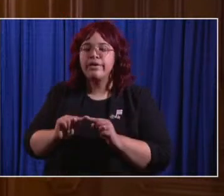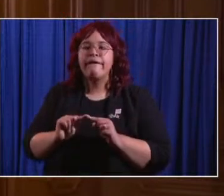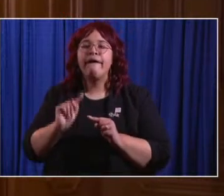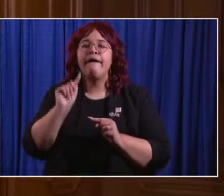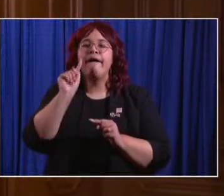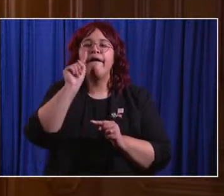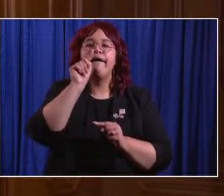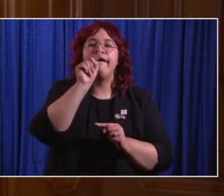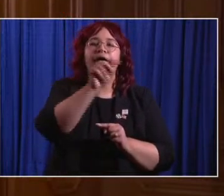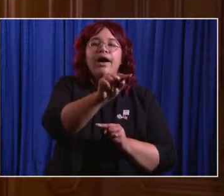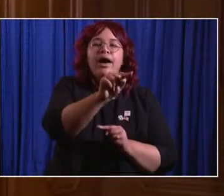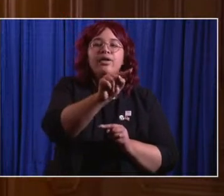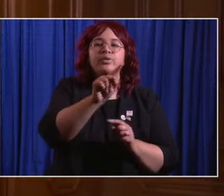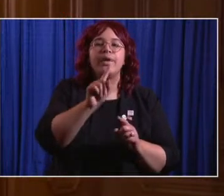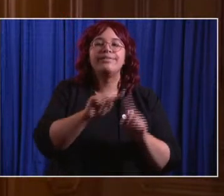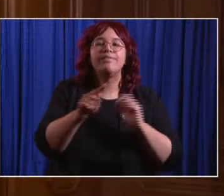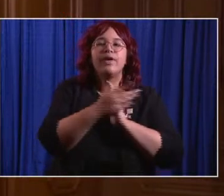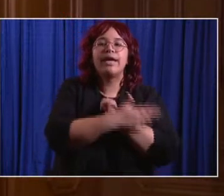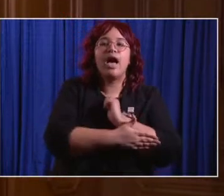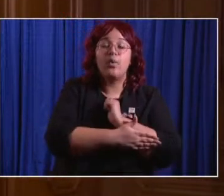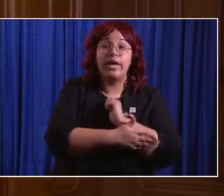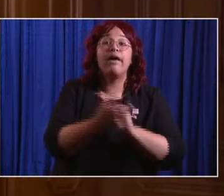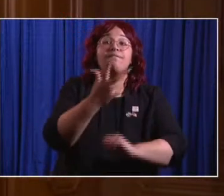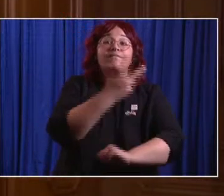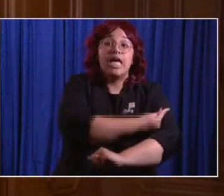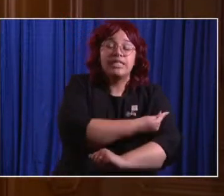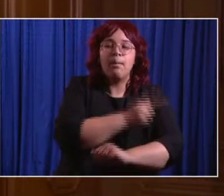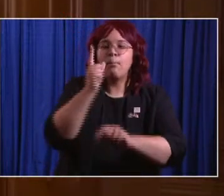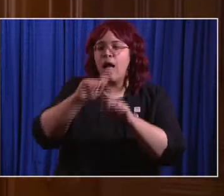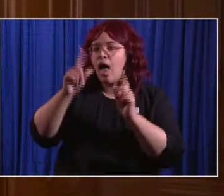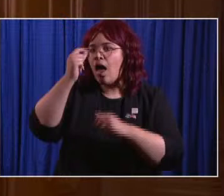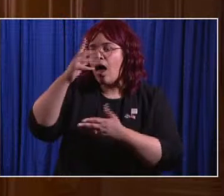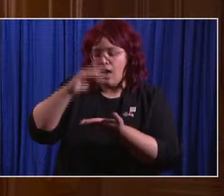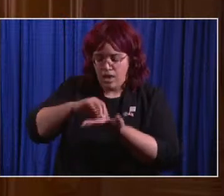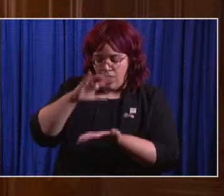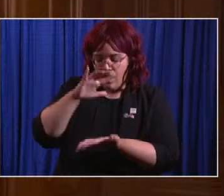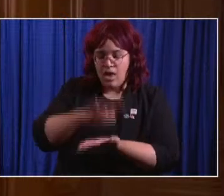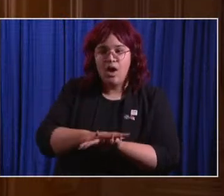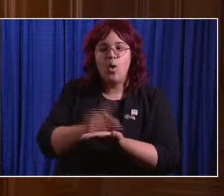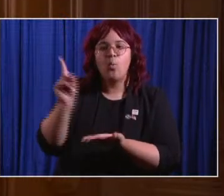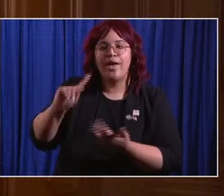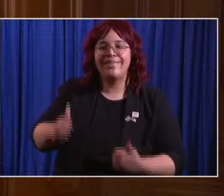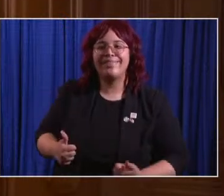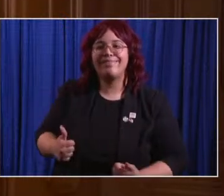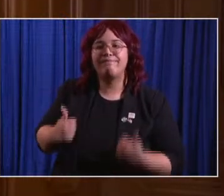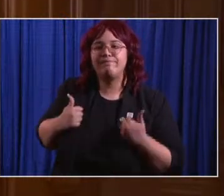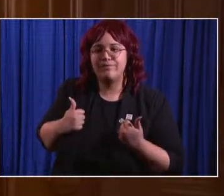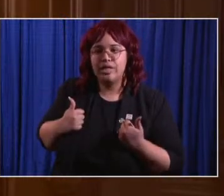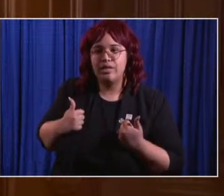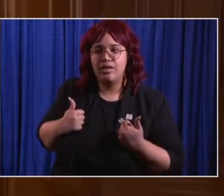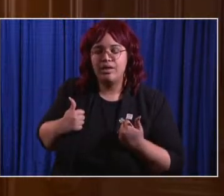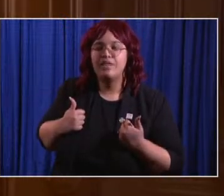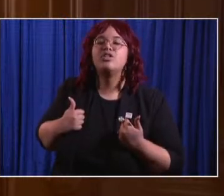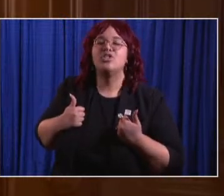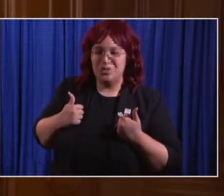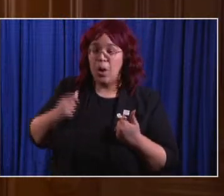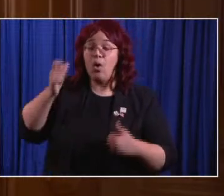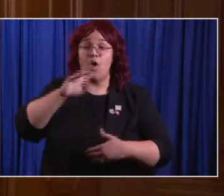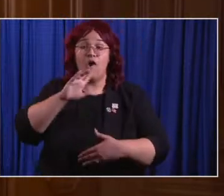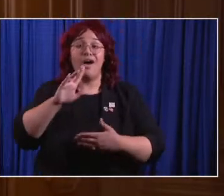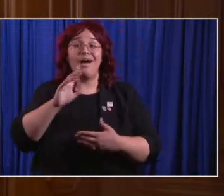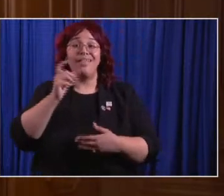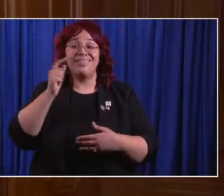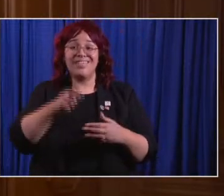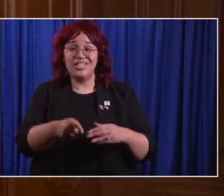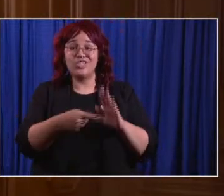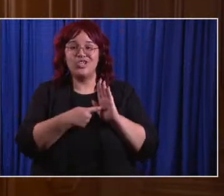Ohioans who have gone into other states. But this is the percentage of people in that county that have been vaccinated